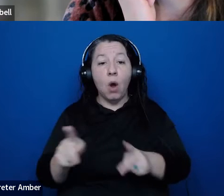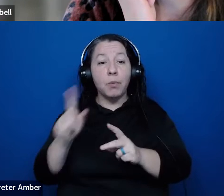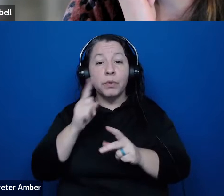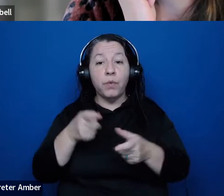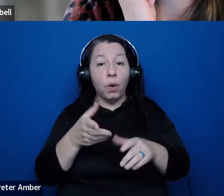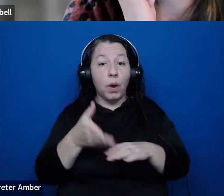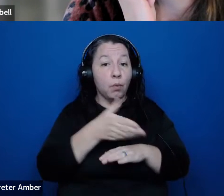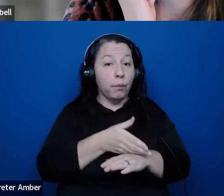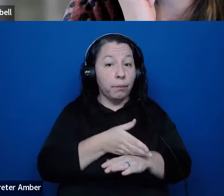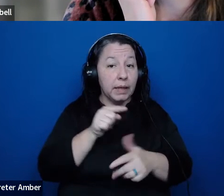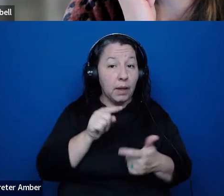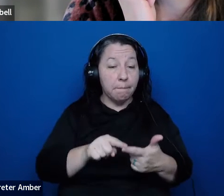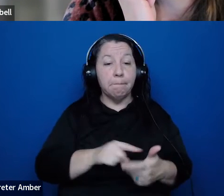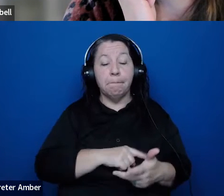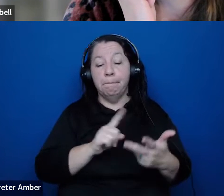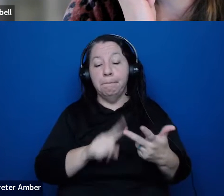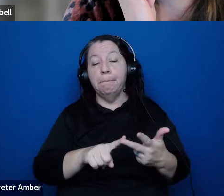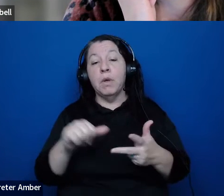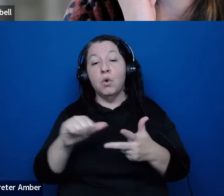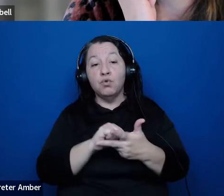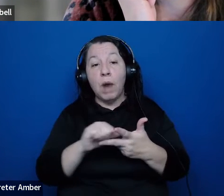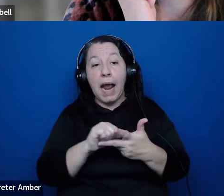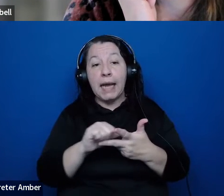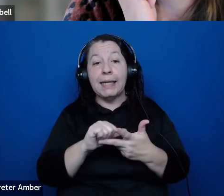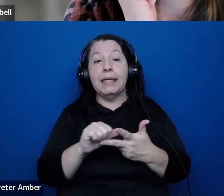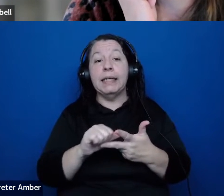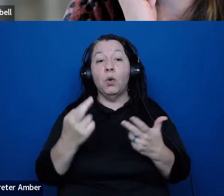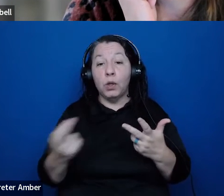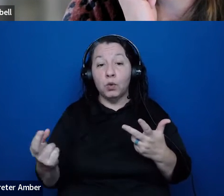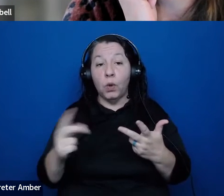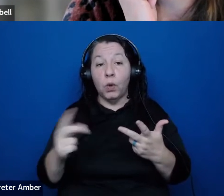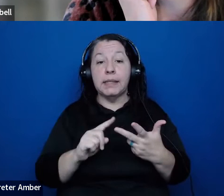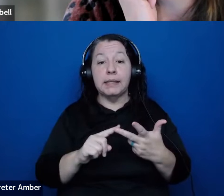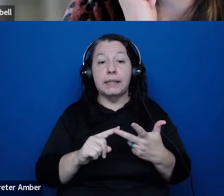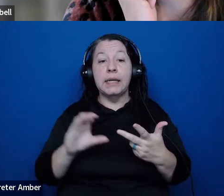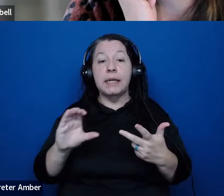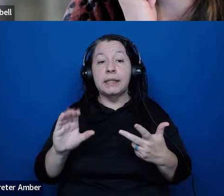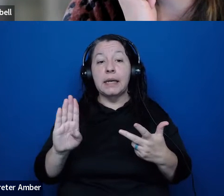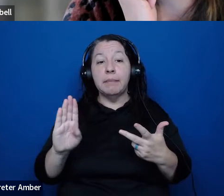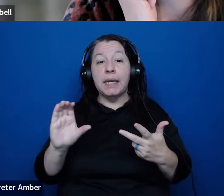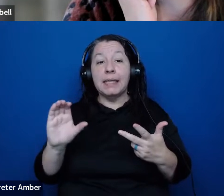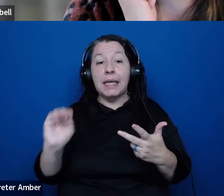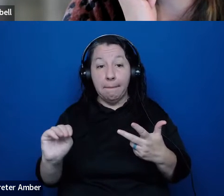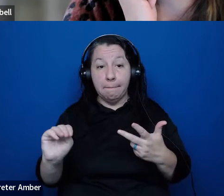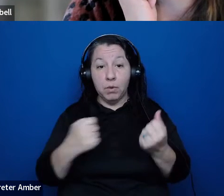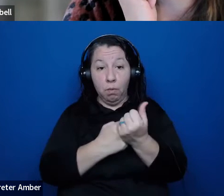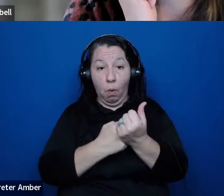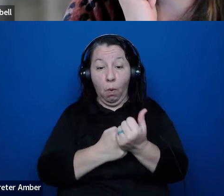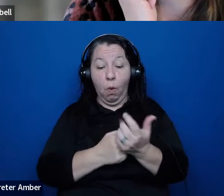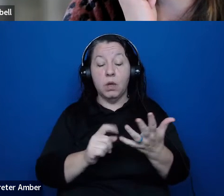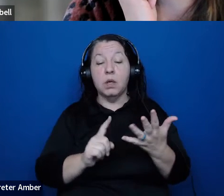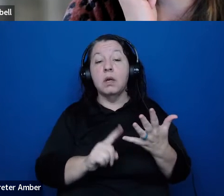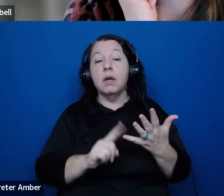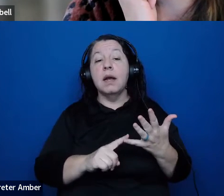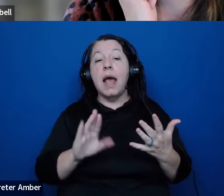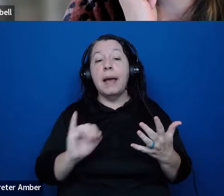improvement, training and resources, CBCM support, and then Medicaid will bring